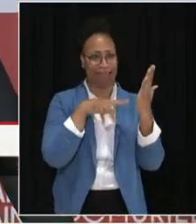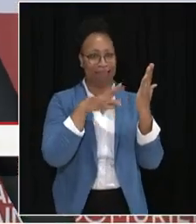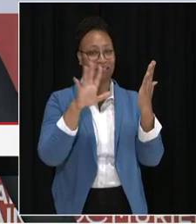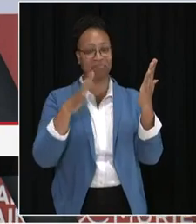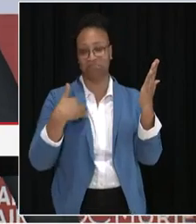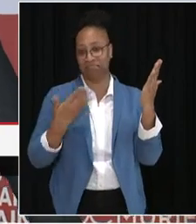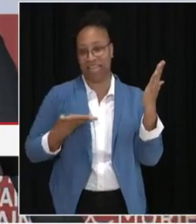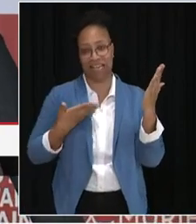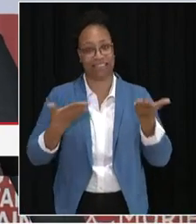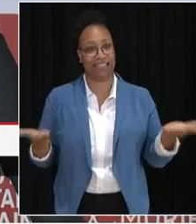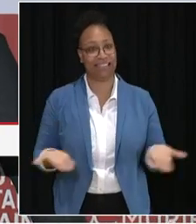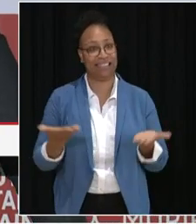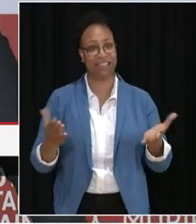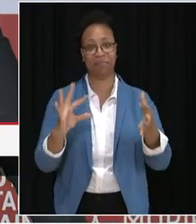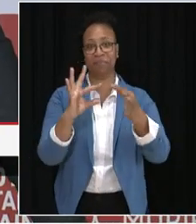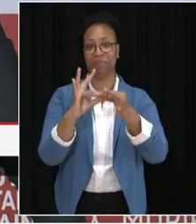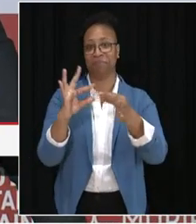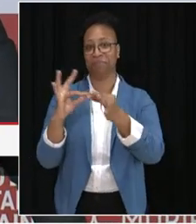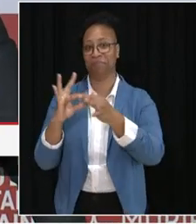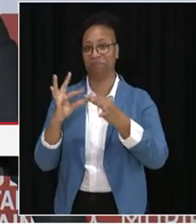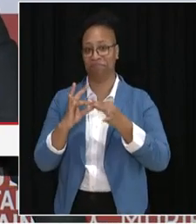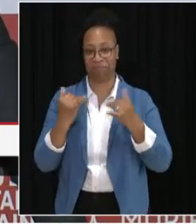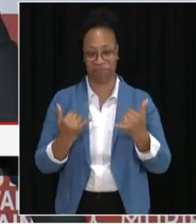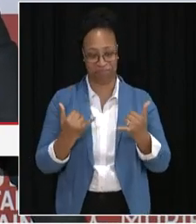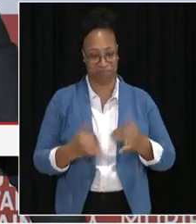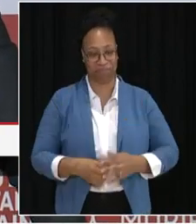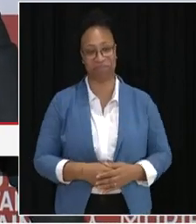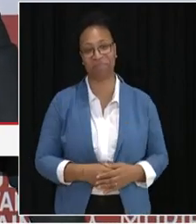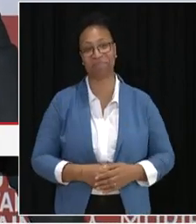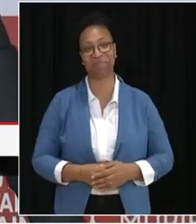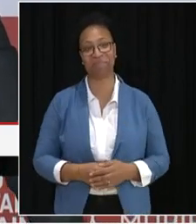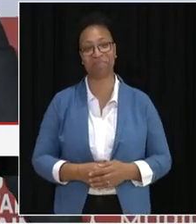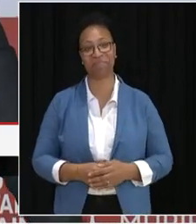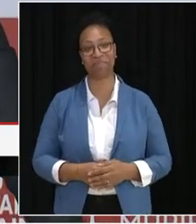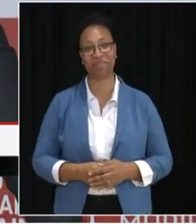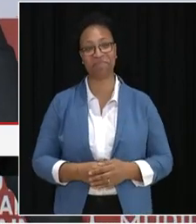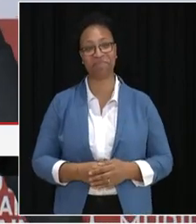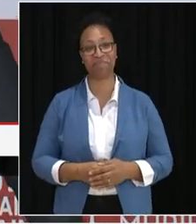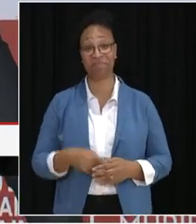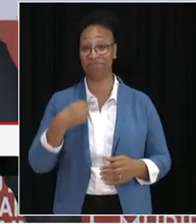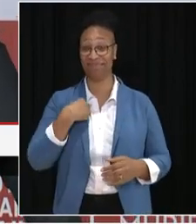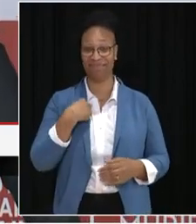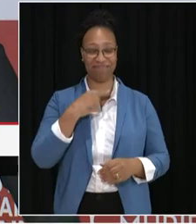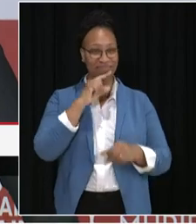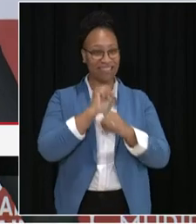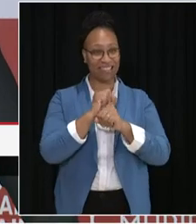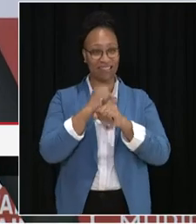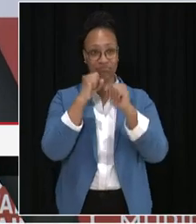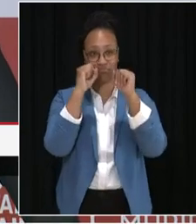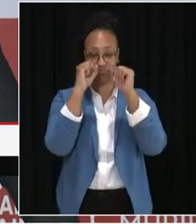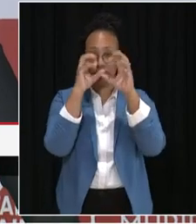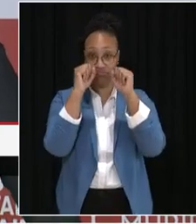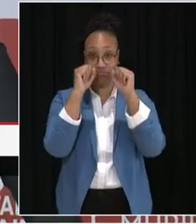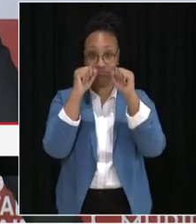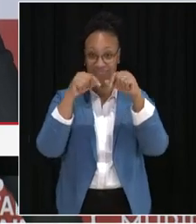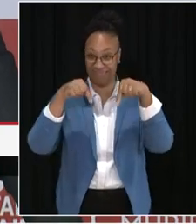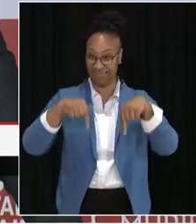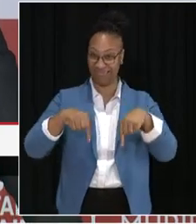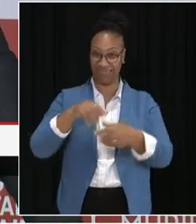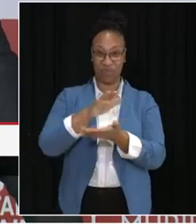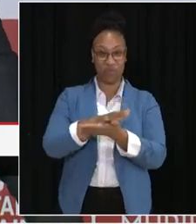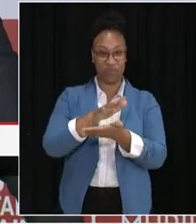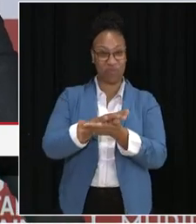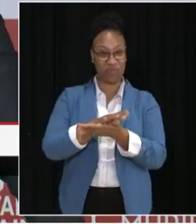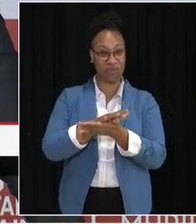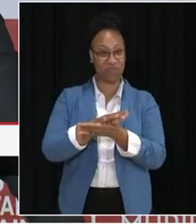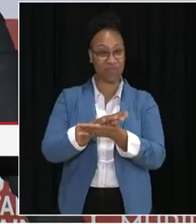your next speaker. I'm always in awe when we open a new facility, we have a ribbon cutting like this, we